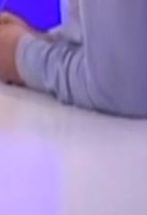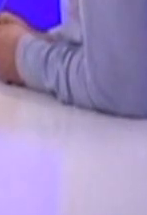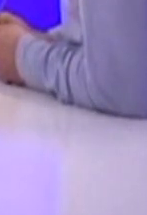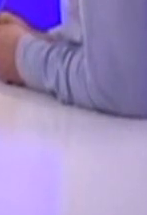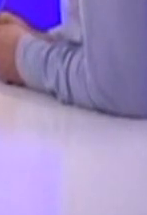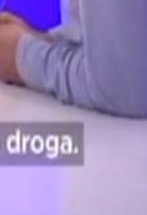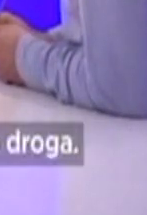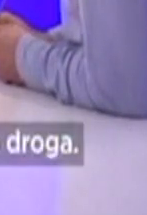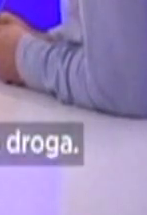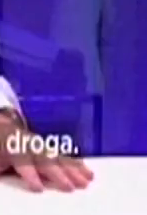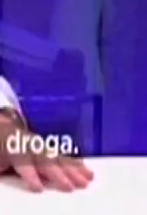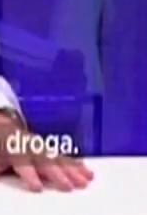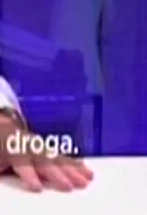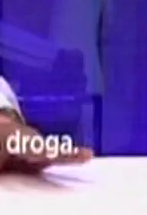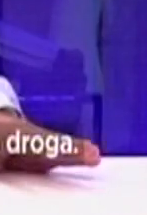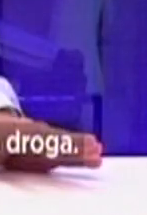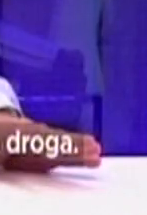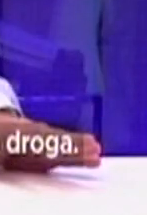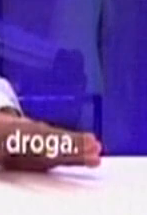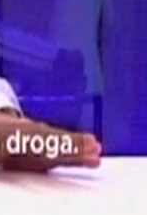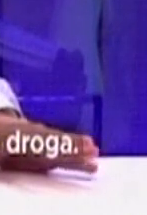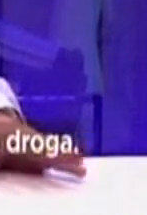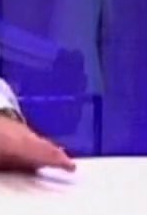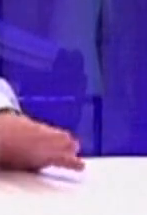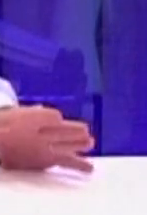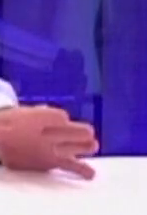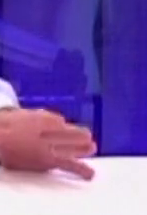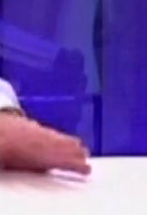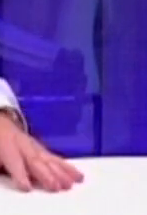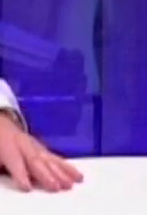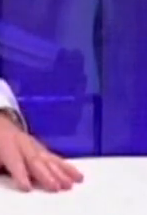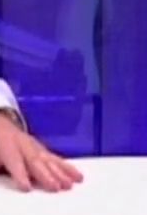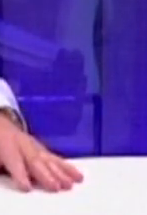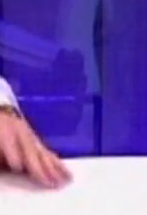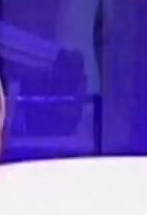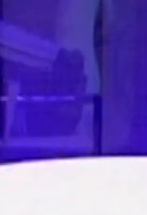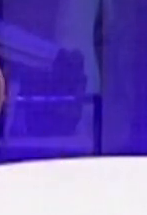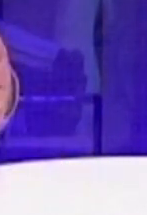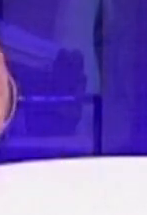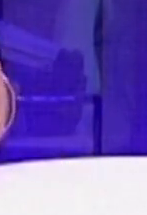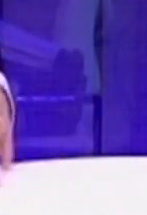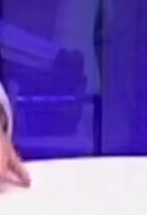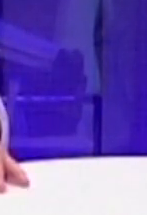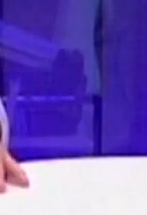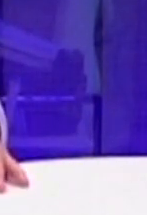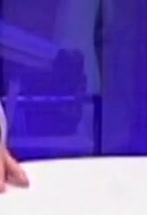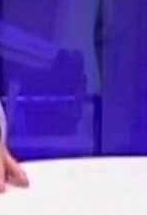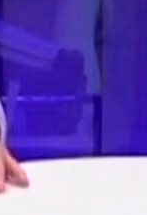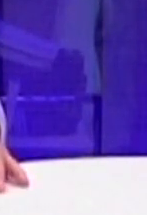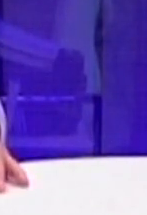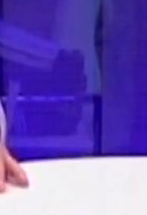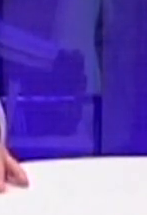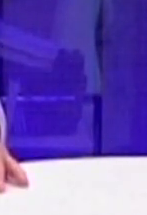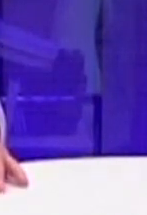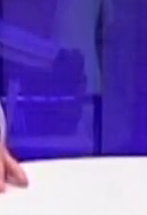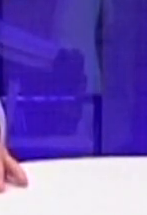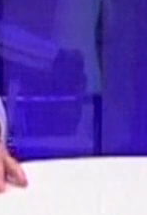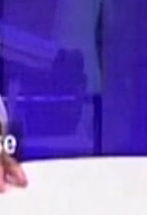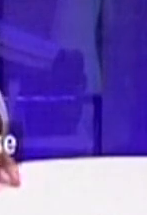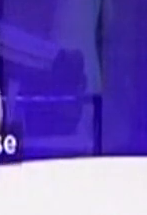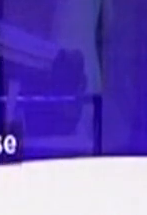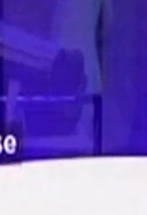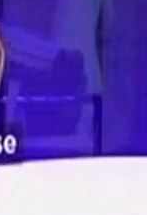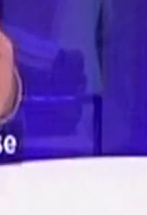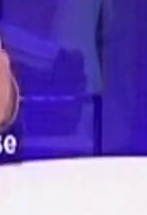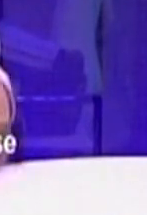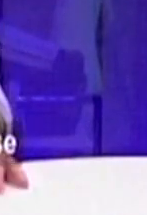Europe. Drugs can be everything. Everything can be the object of addictive behavior.